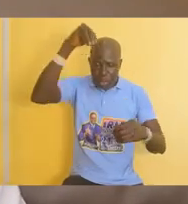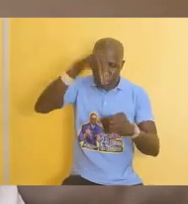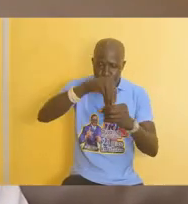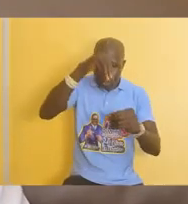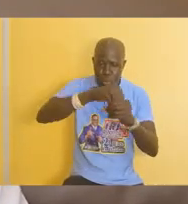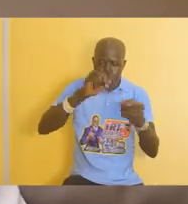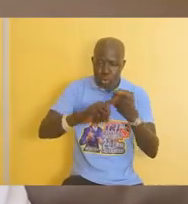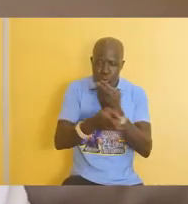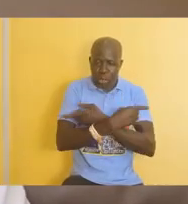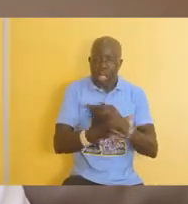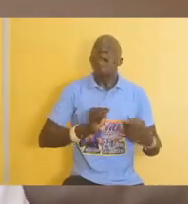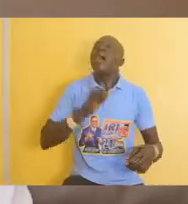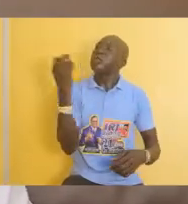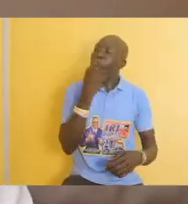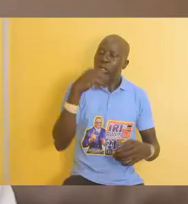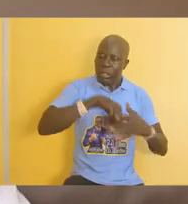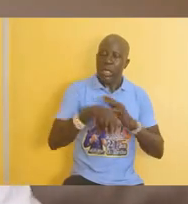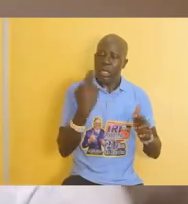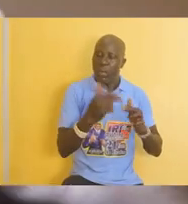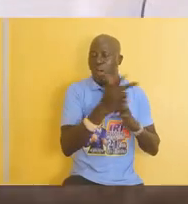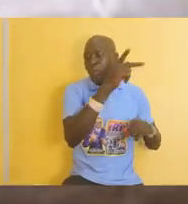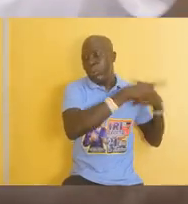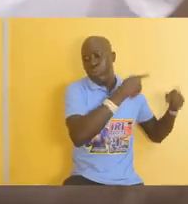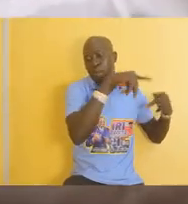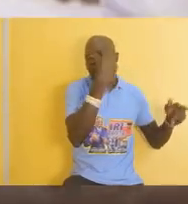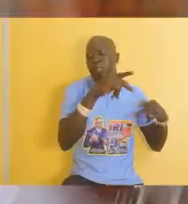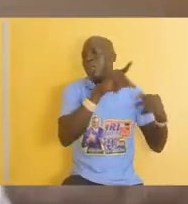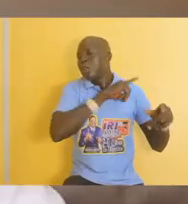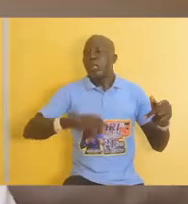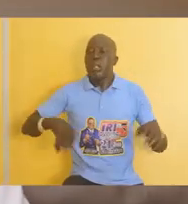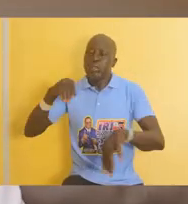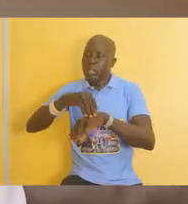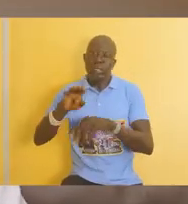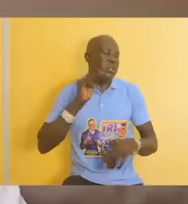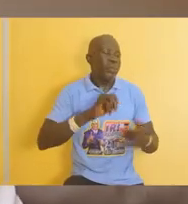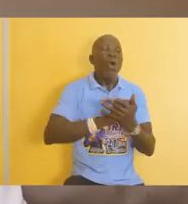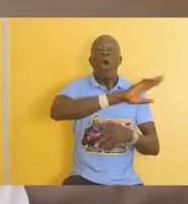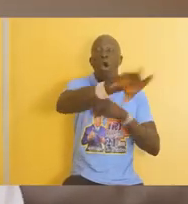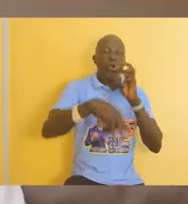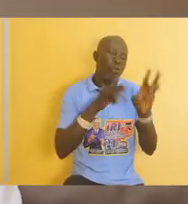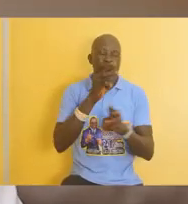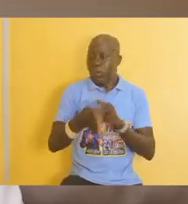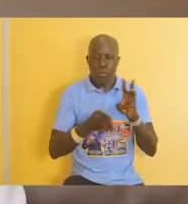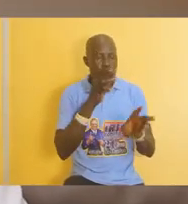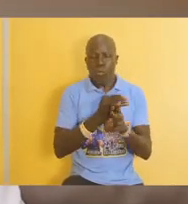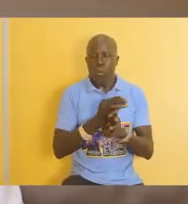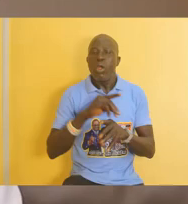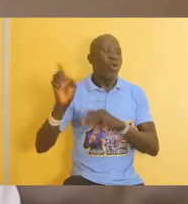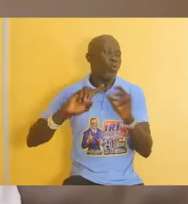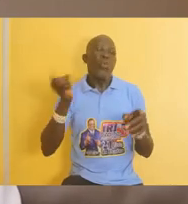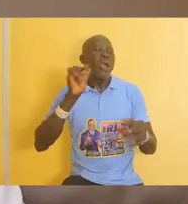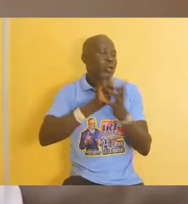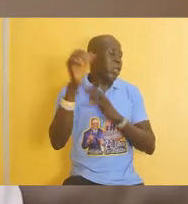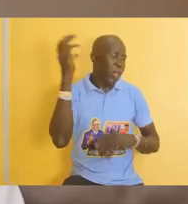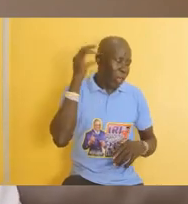your seat today. Most sorrow, no ruko wale. I pronounce the name of the Lord. Atonu kolu atonu. I the name of the Lord that saved. That ke jadu agbaye. All over the world. Ibi e pati